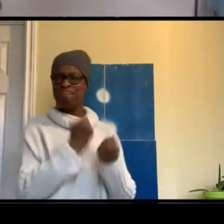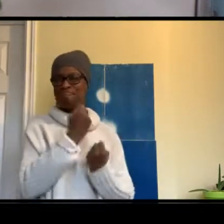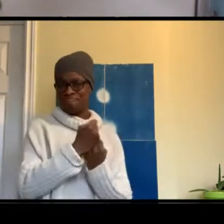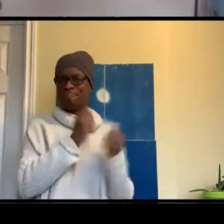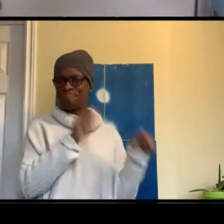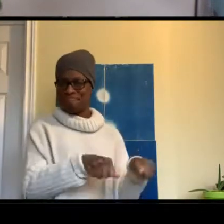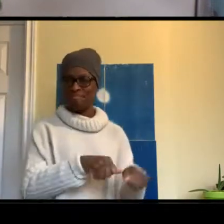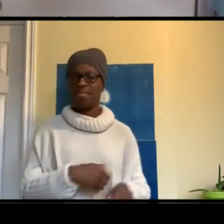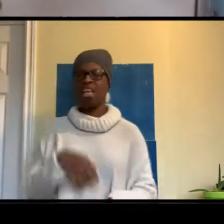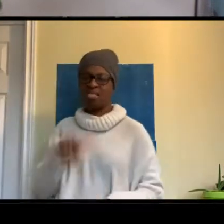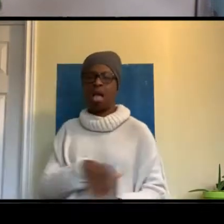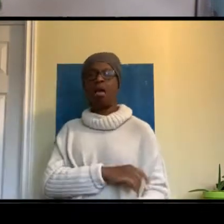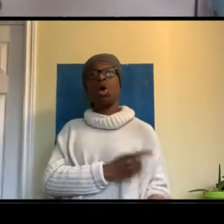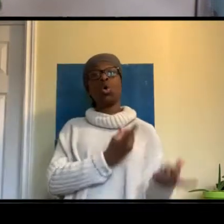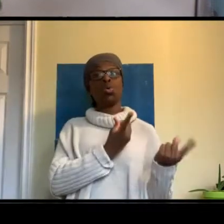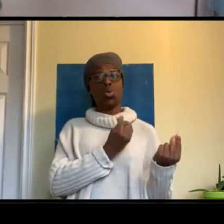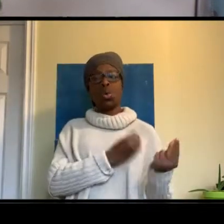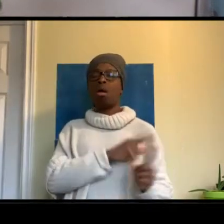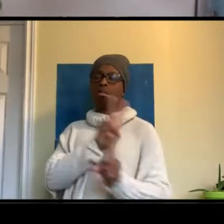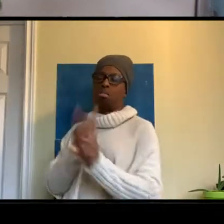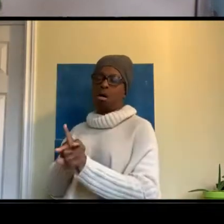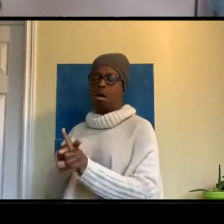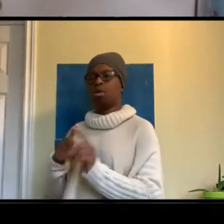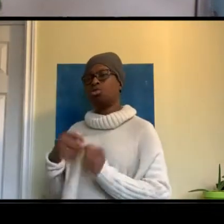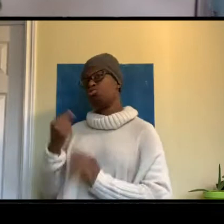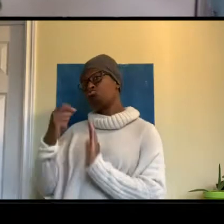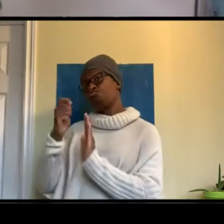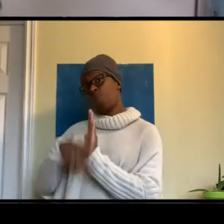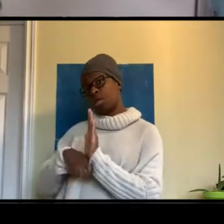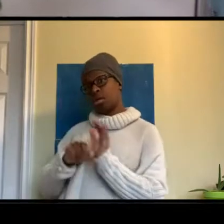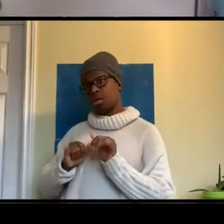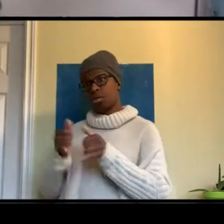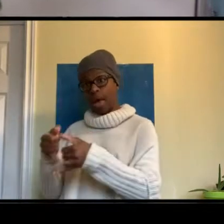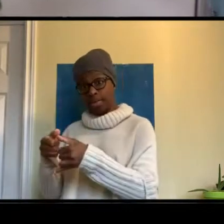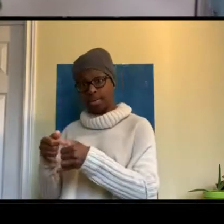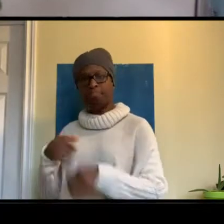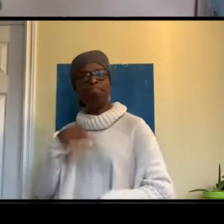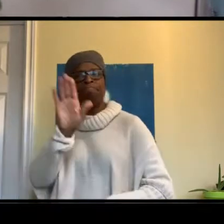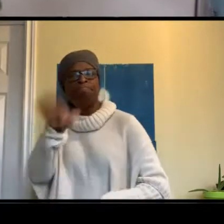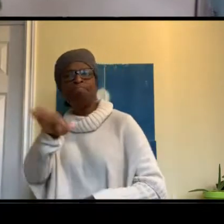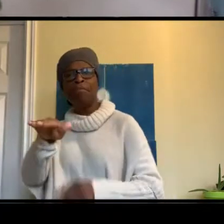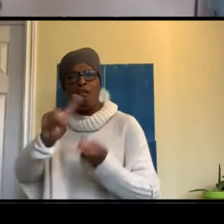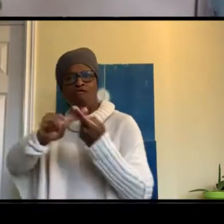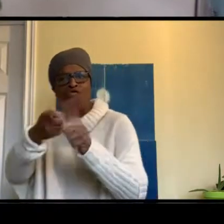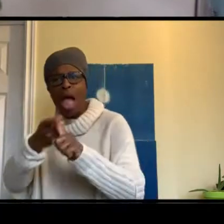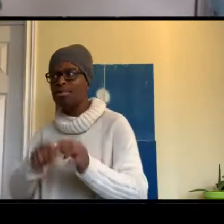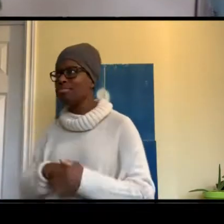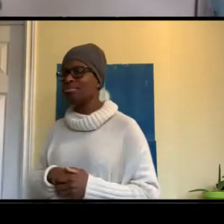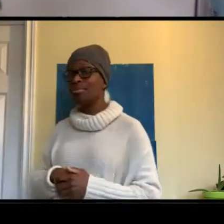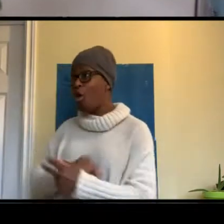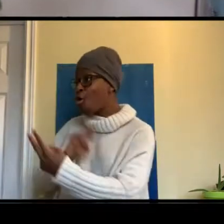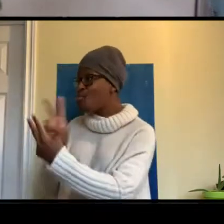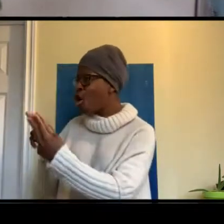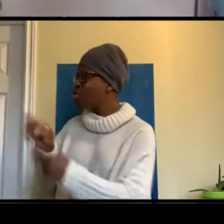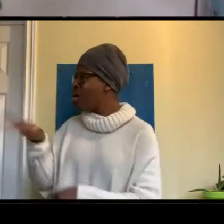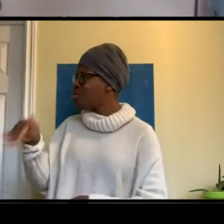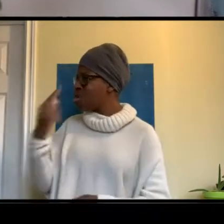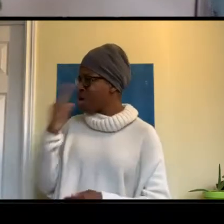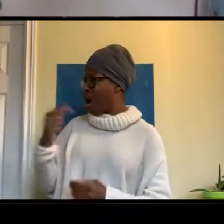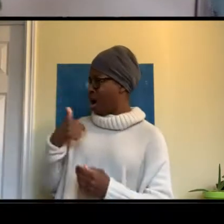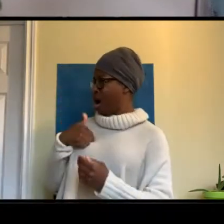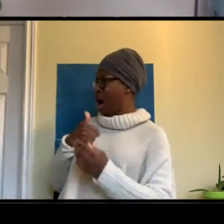listen to me talk for a half hour? Help me formulate my thoughts. Can you help me